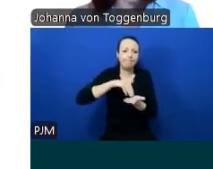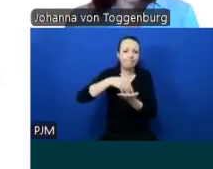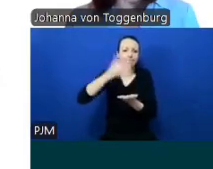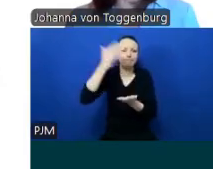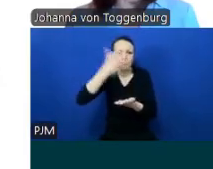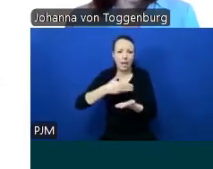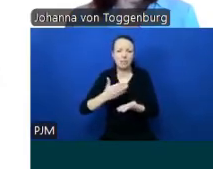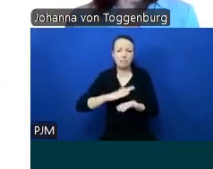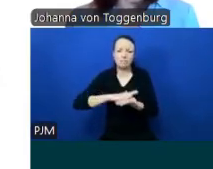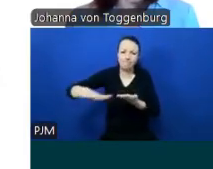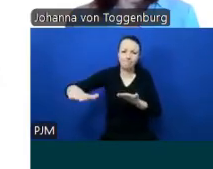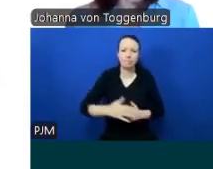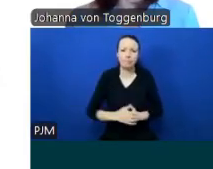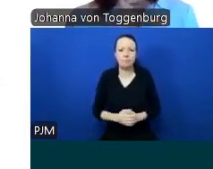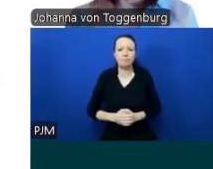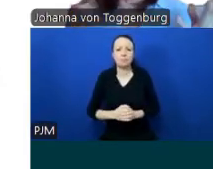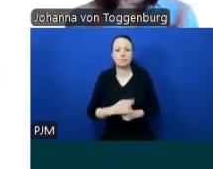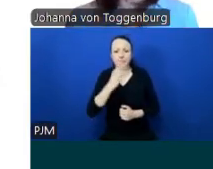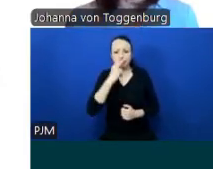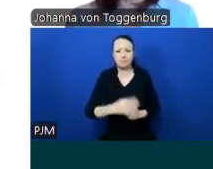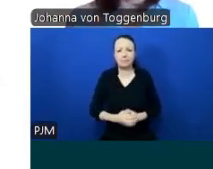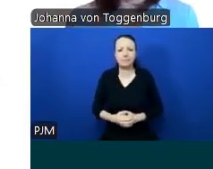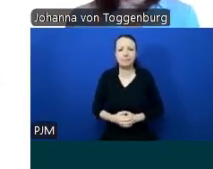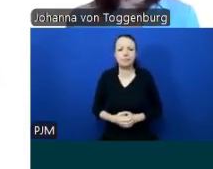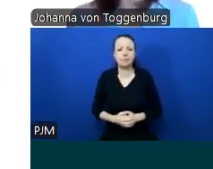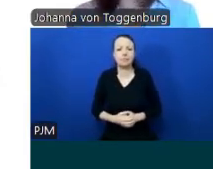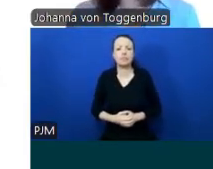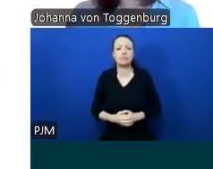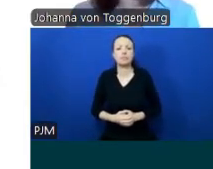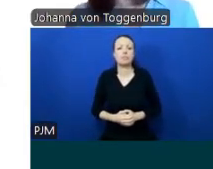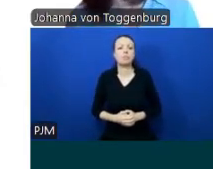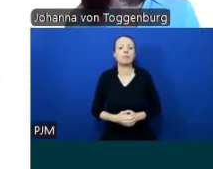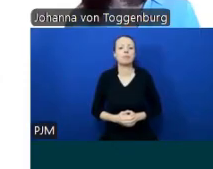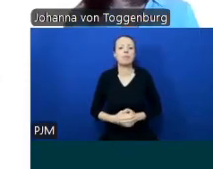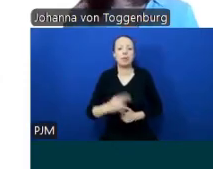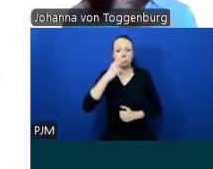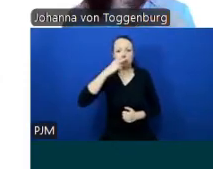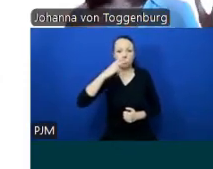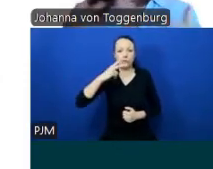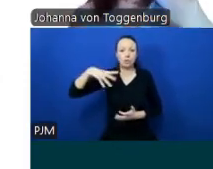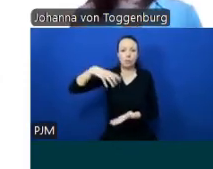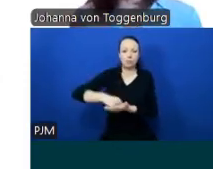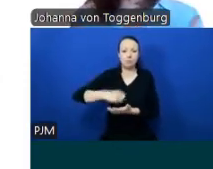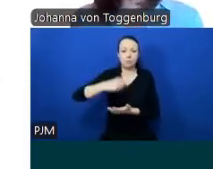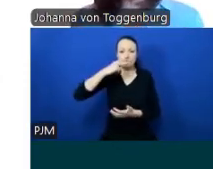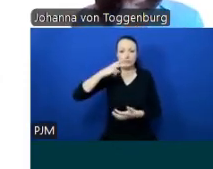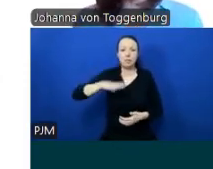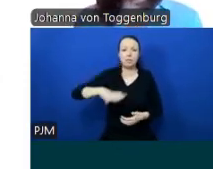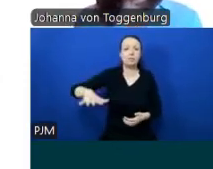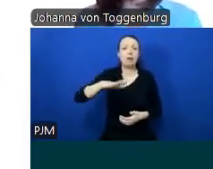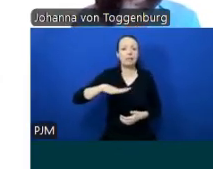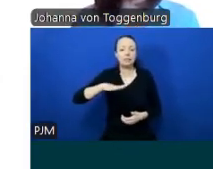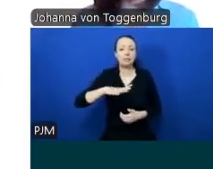which is an empty area that is part of a